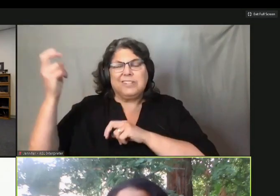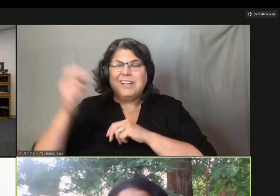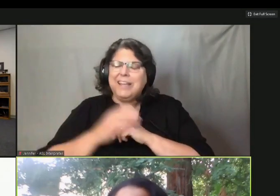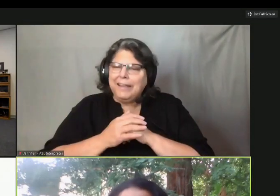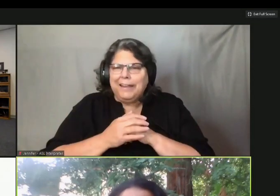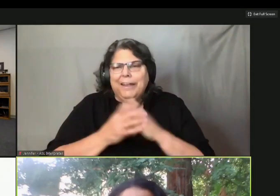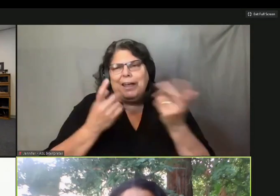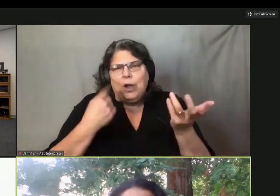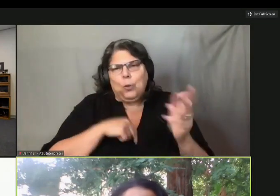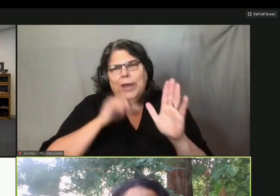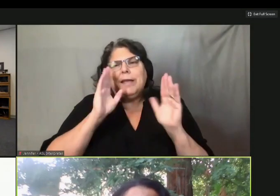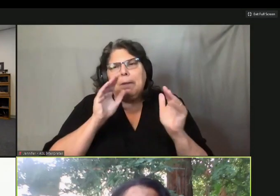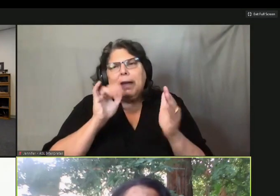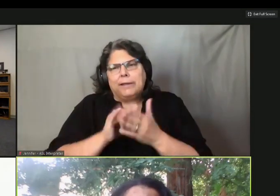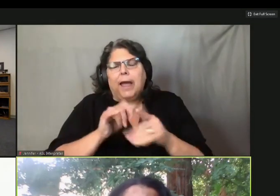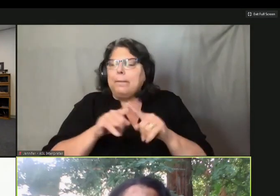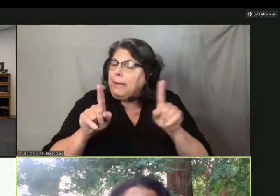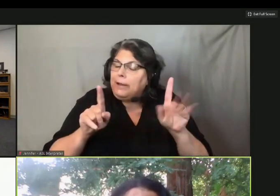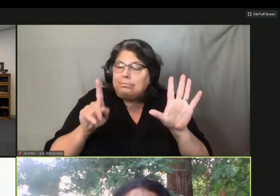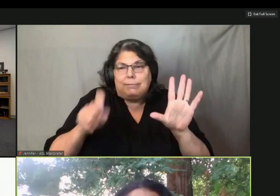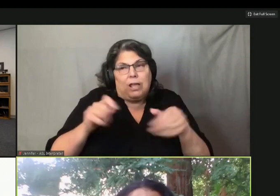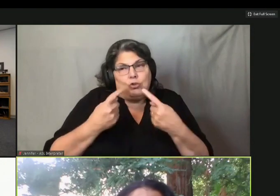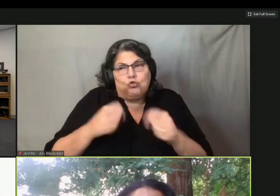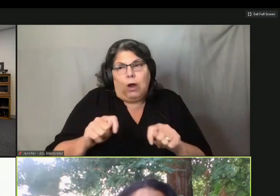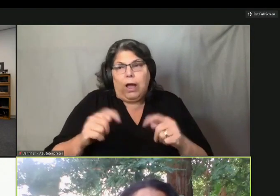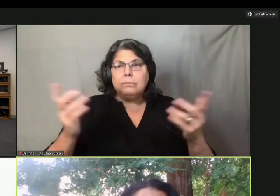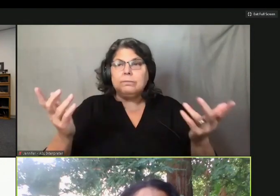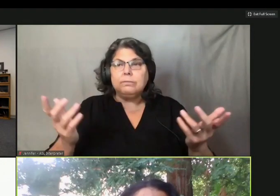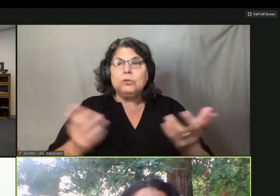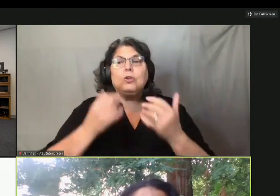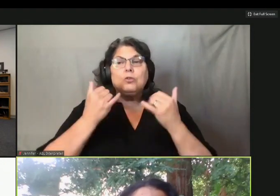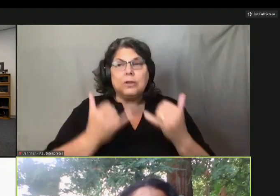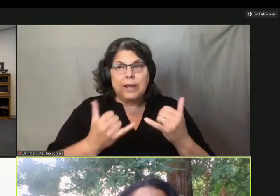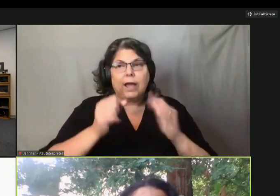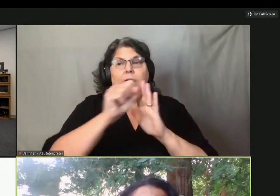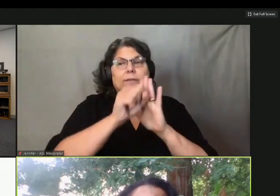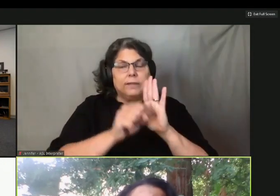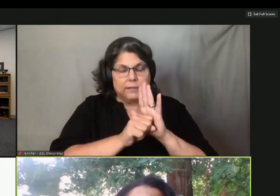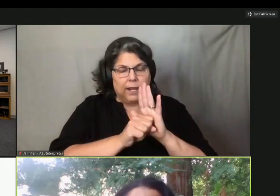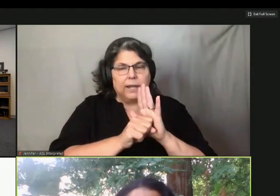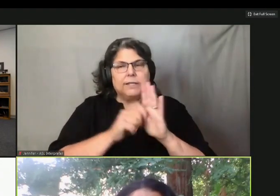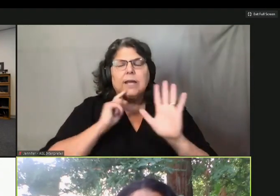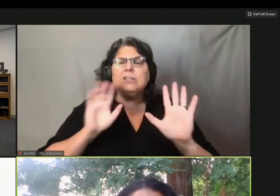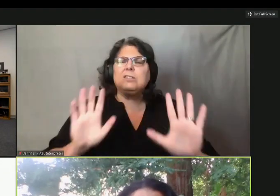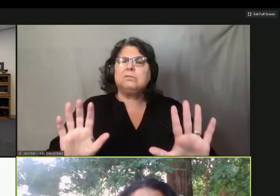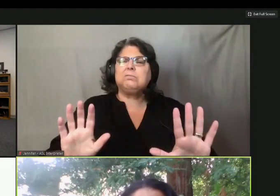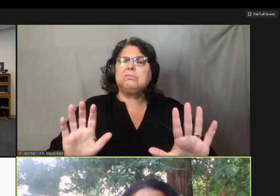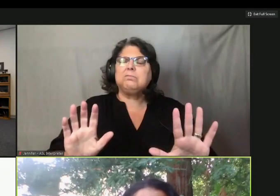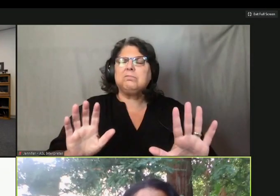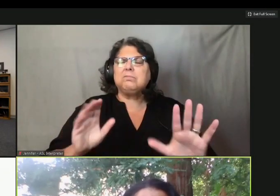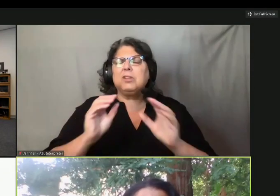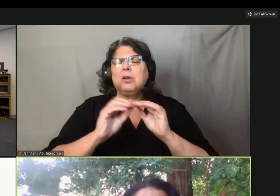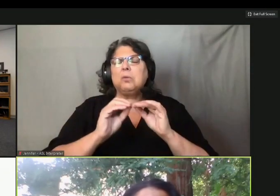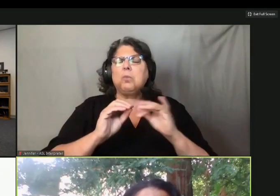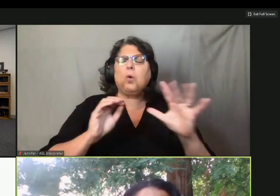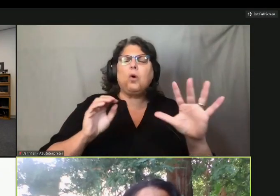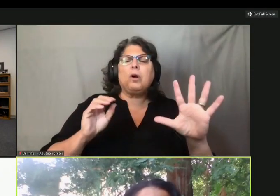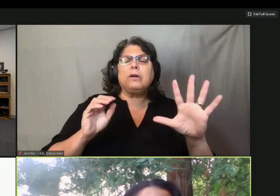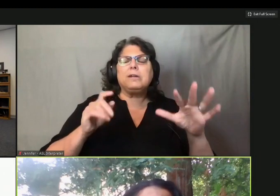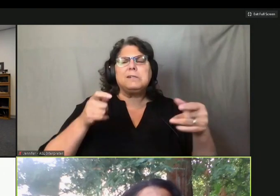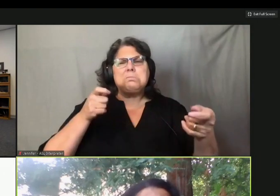but we had to try it. And so I think now what the state is wanting to do is to take a more nuanced and